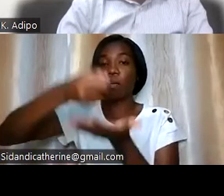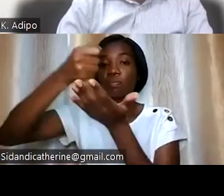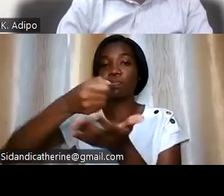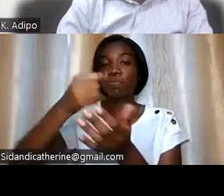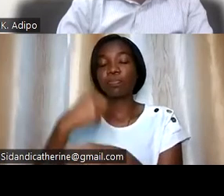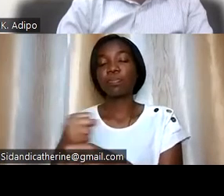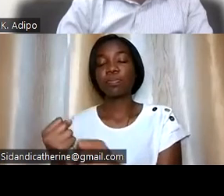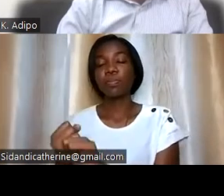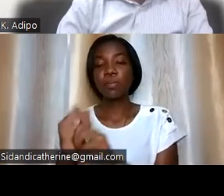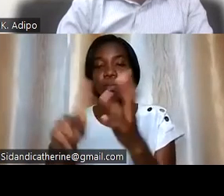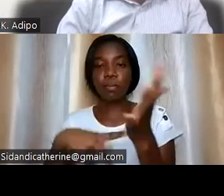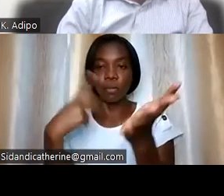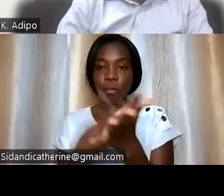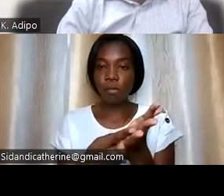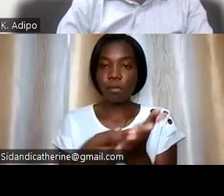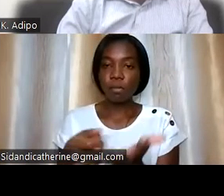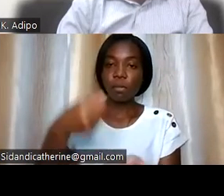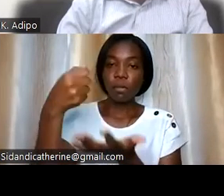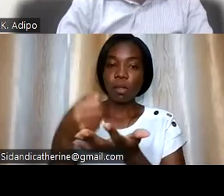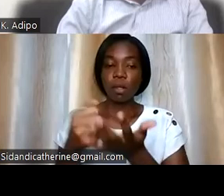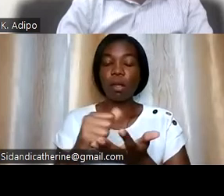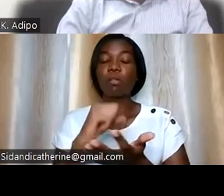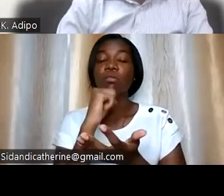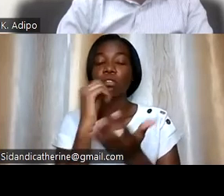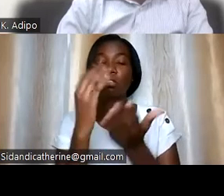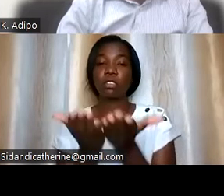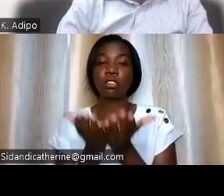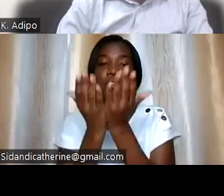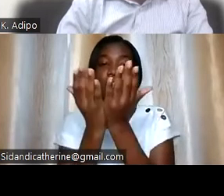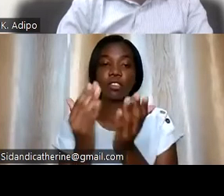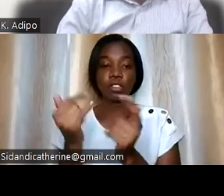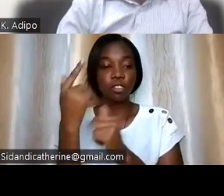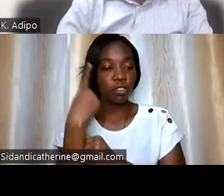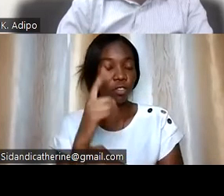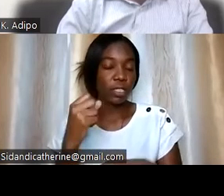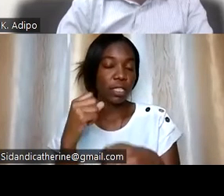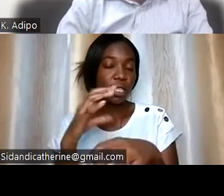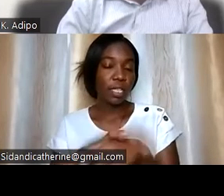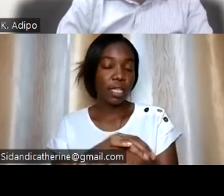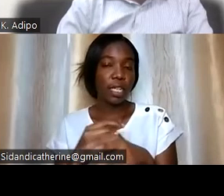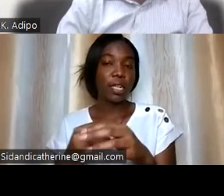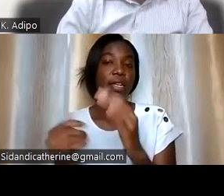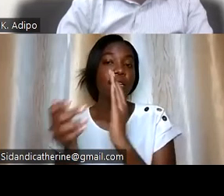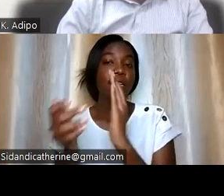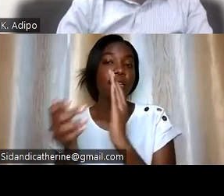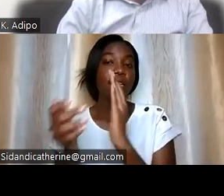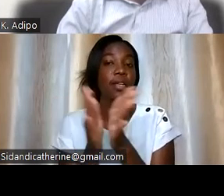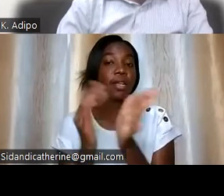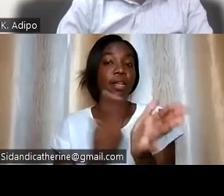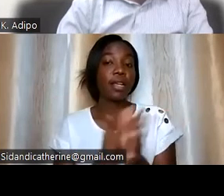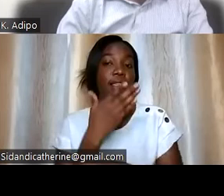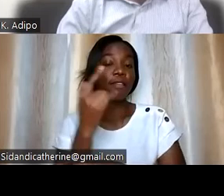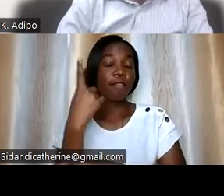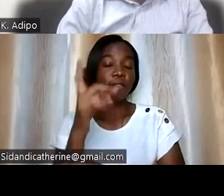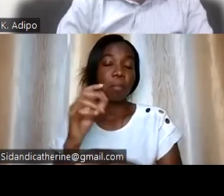the budget does not even, cannot afford to get the top talents. And now here we are, we have to manage crisis.